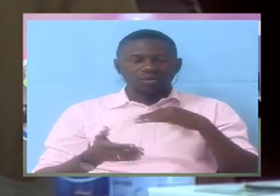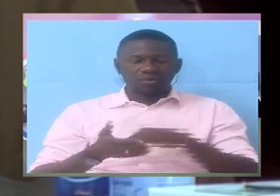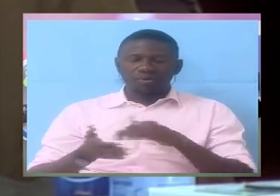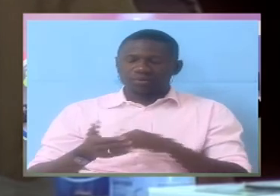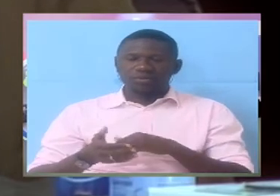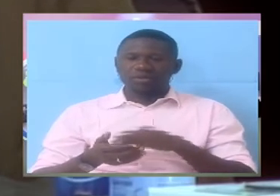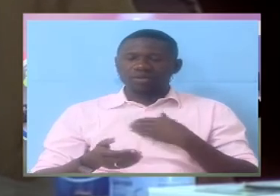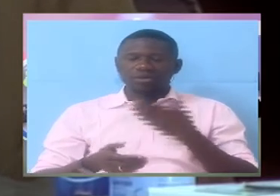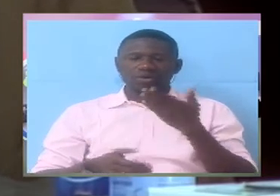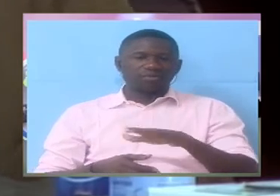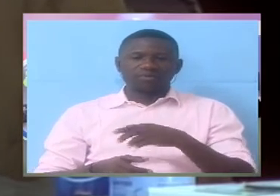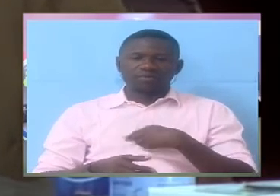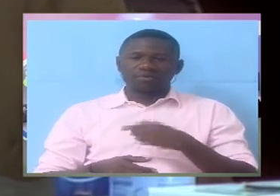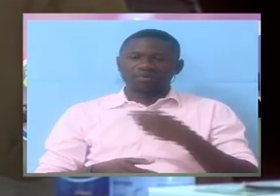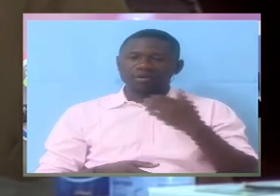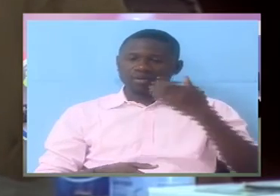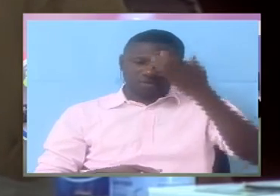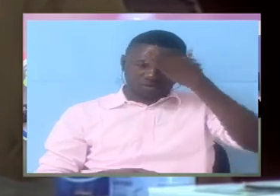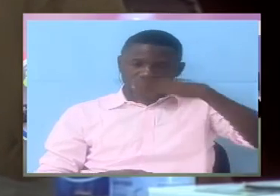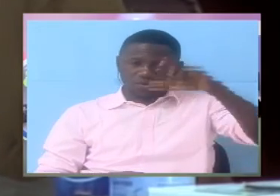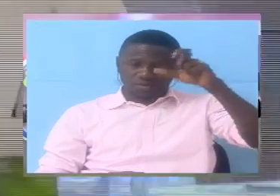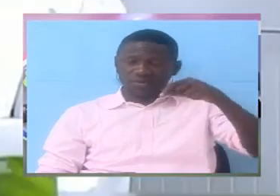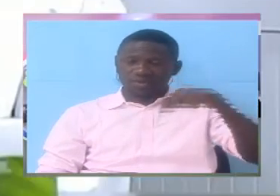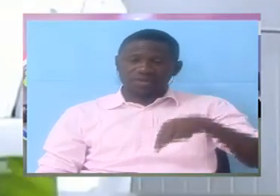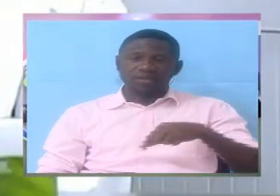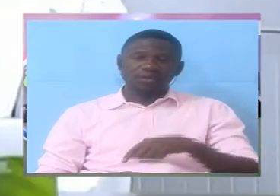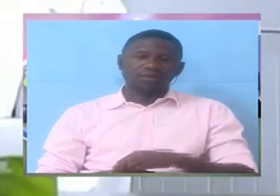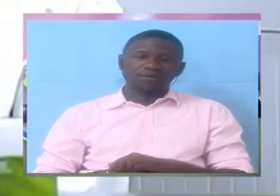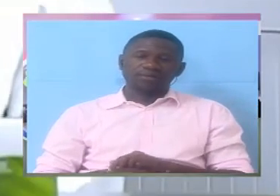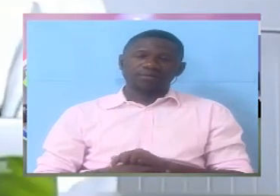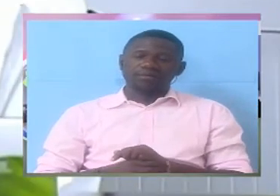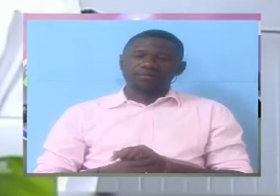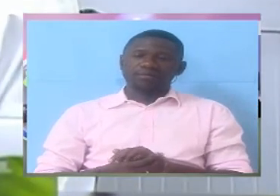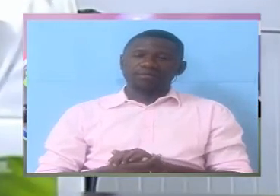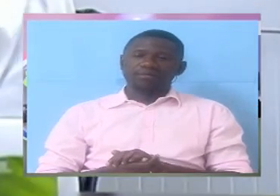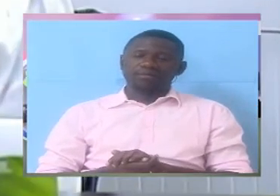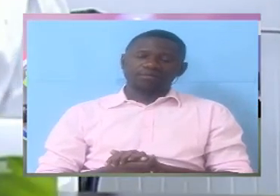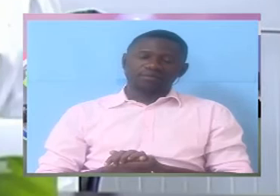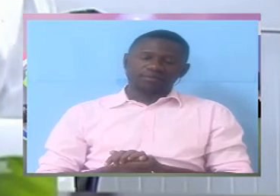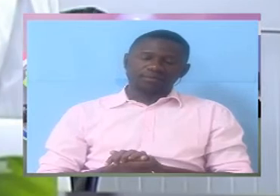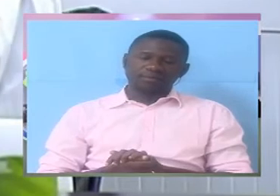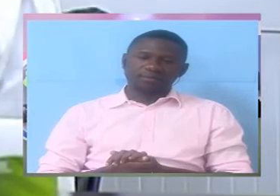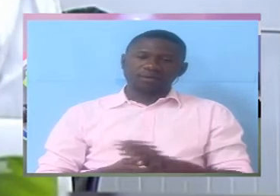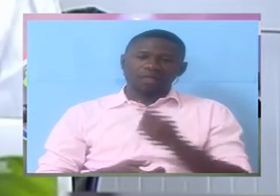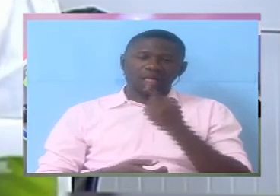Quran. Please continue. Mr. Witness. Yes, please.